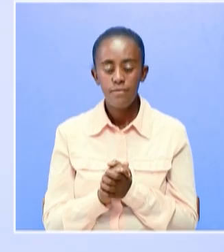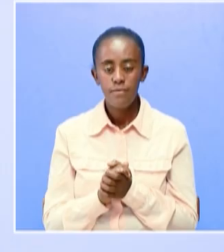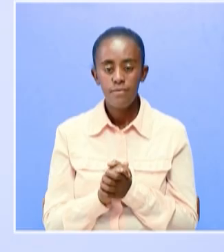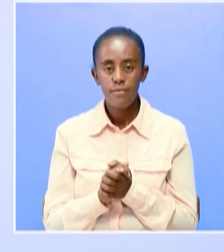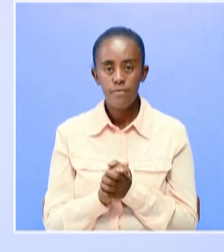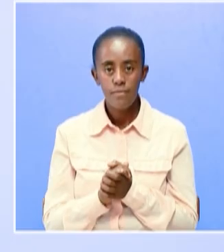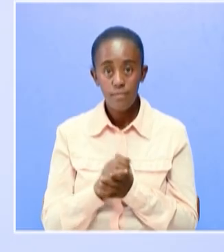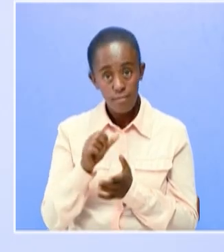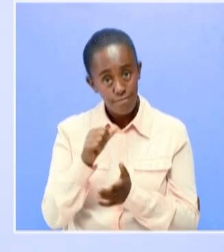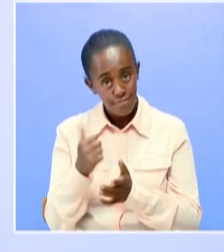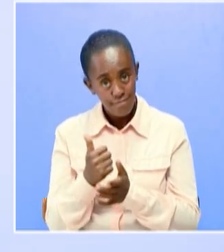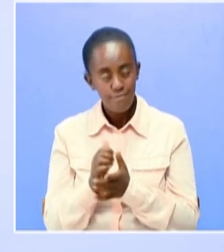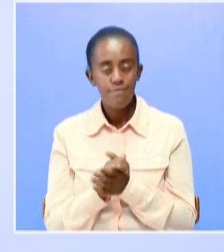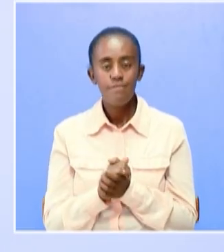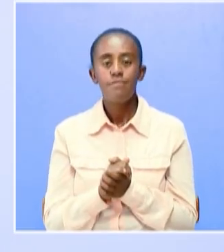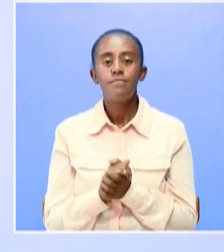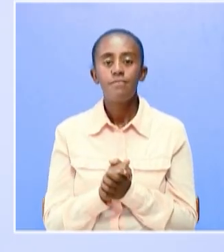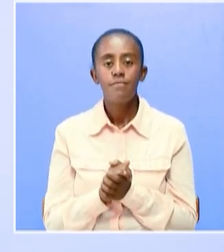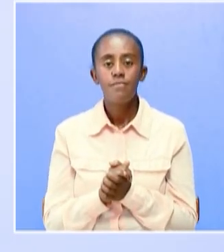Another one is here.